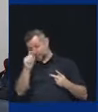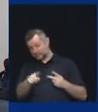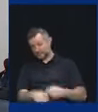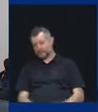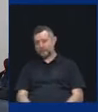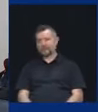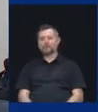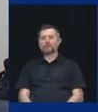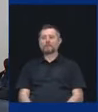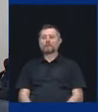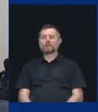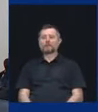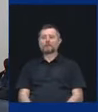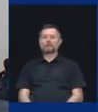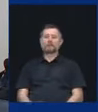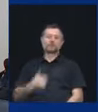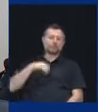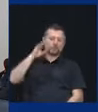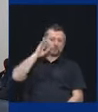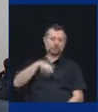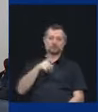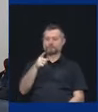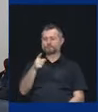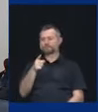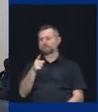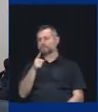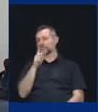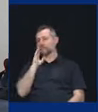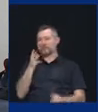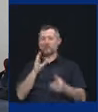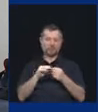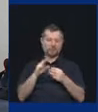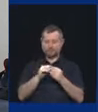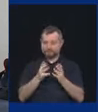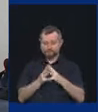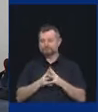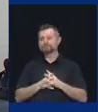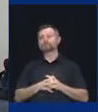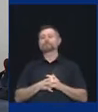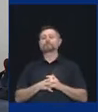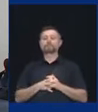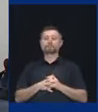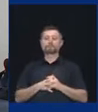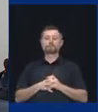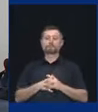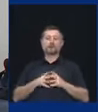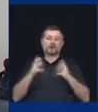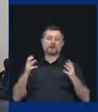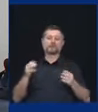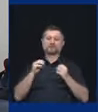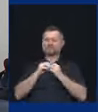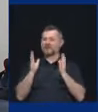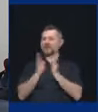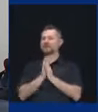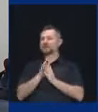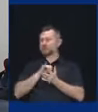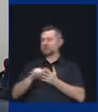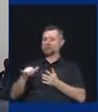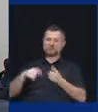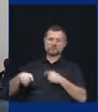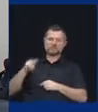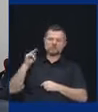talk, because I know you. Yeah, you do. Is this. So there's been a lot of violence in New York, culminating this past